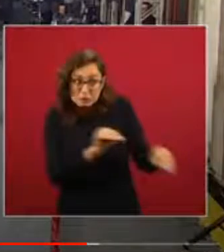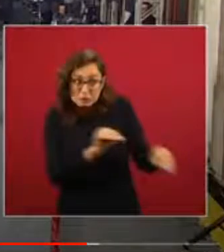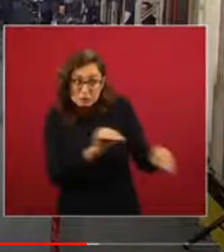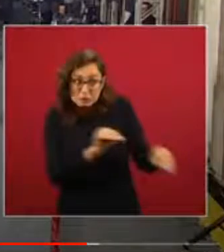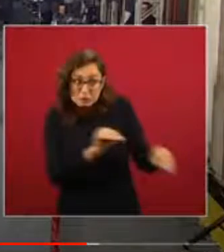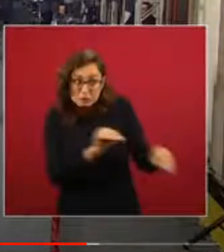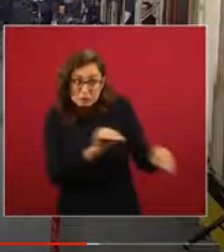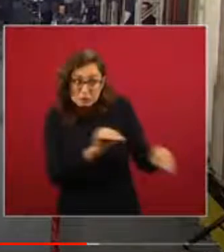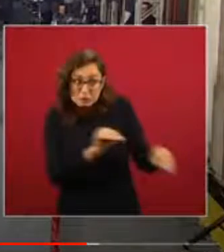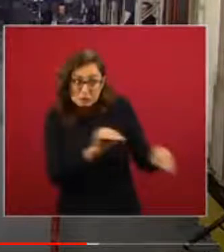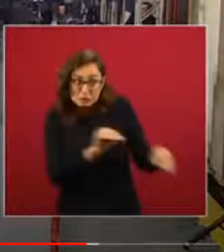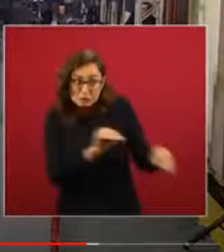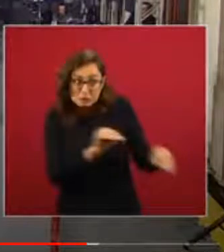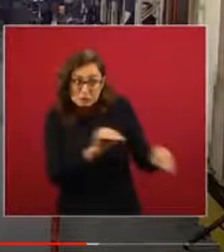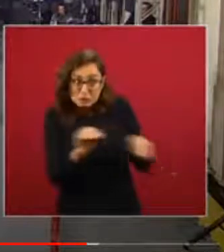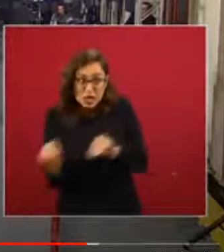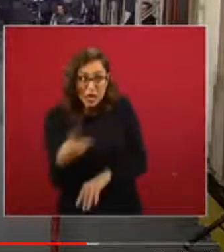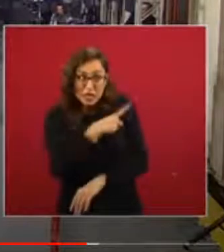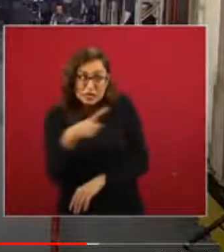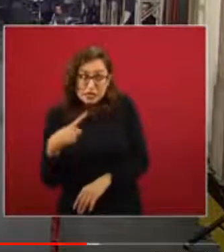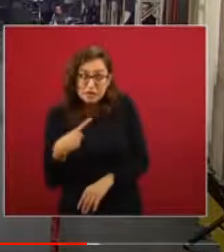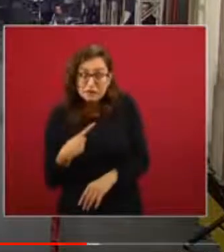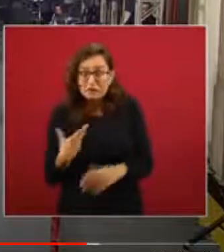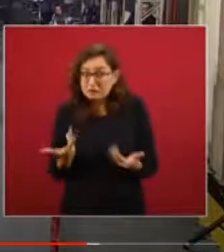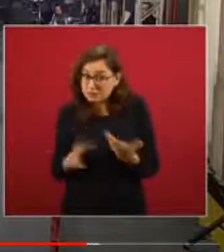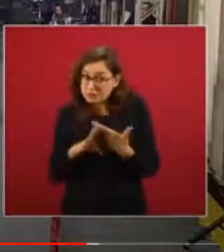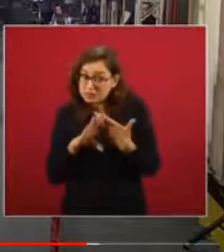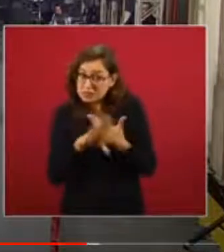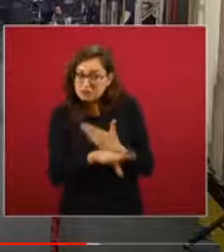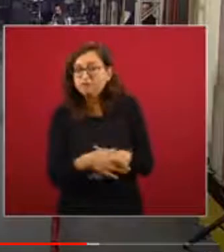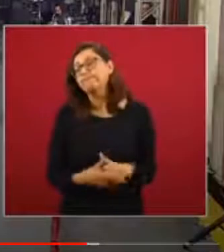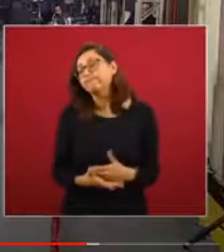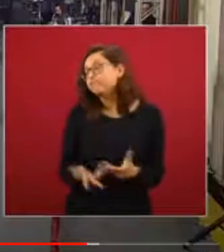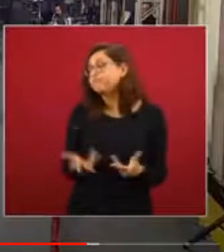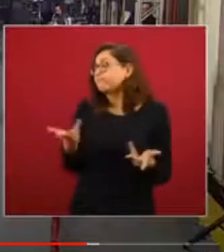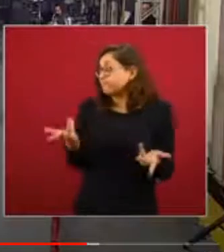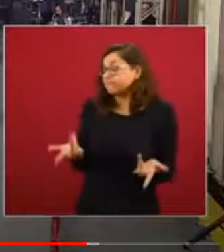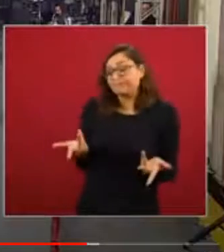And he said, that's correct. pero